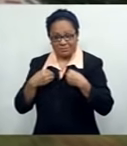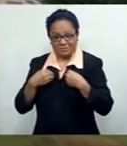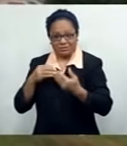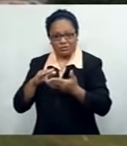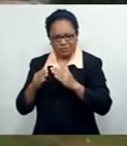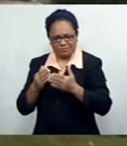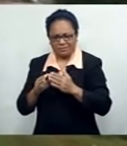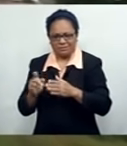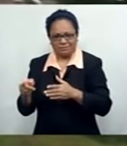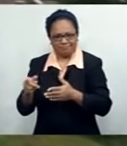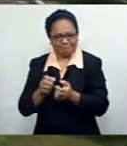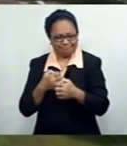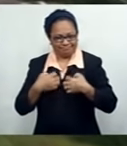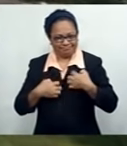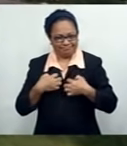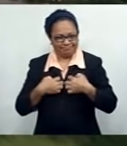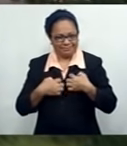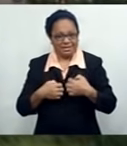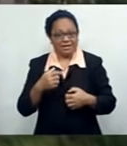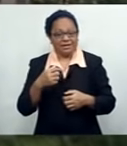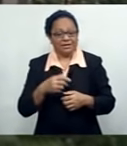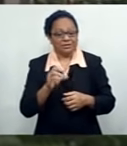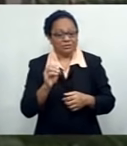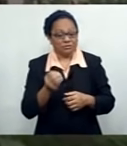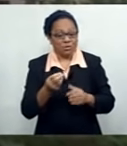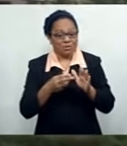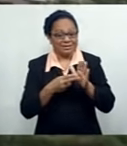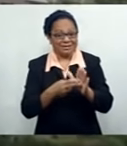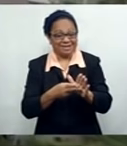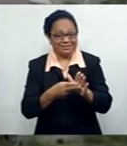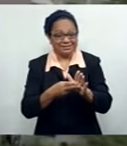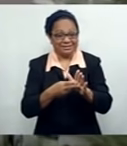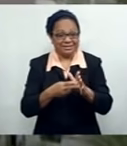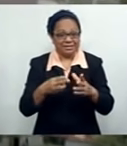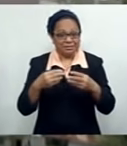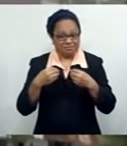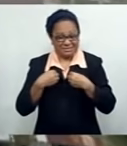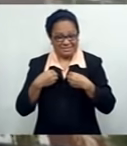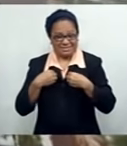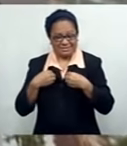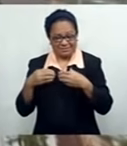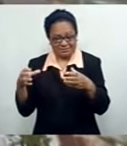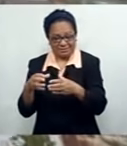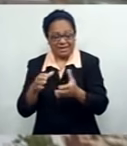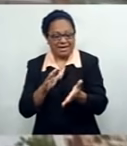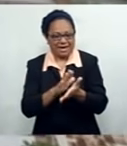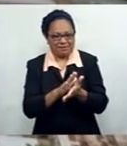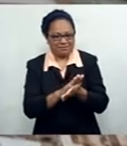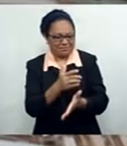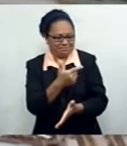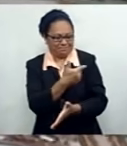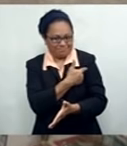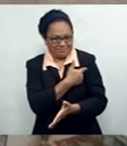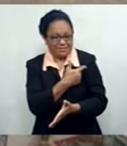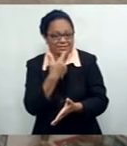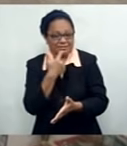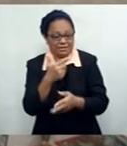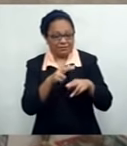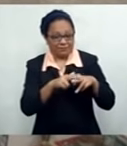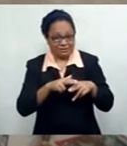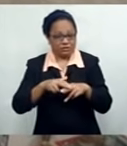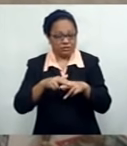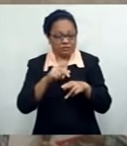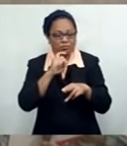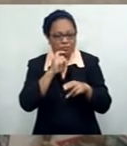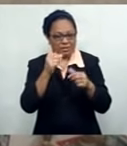for its vaccination campaign, Nandi Chamber of Commerce President Dr. Ram Raju says Fiji is well on track to achieve 80%